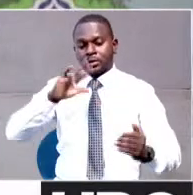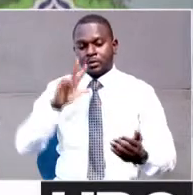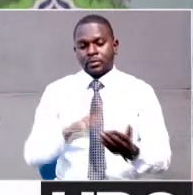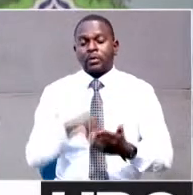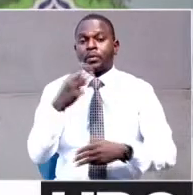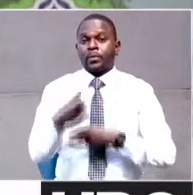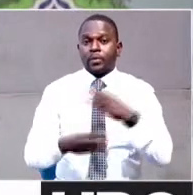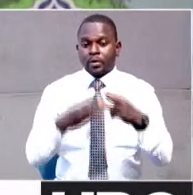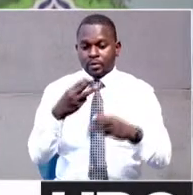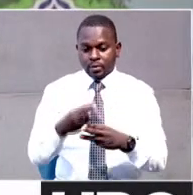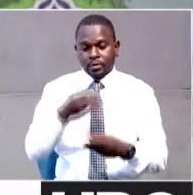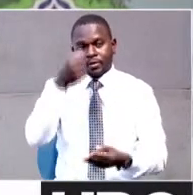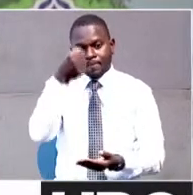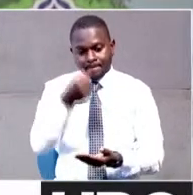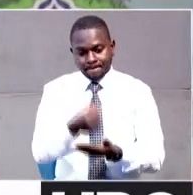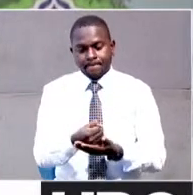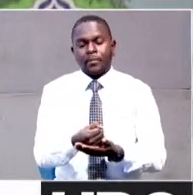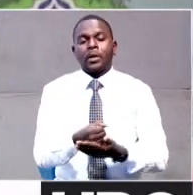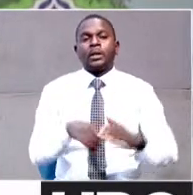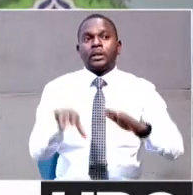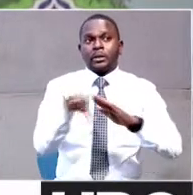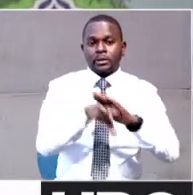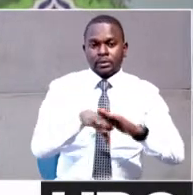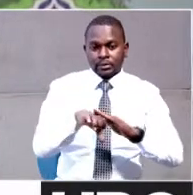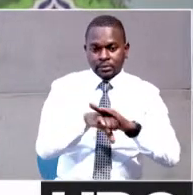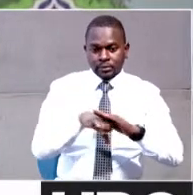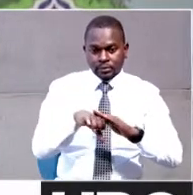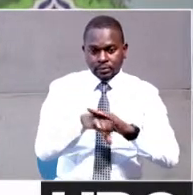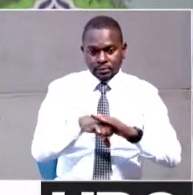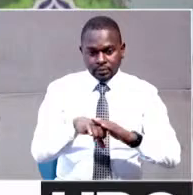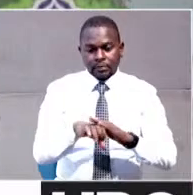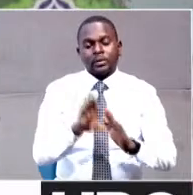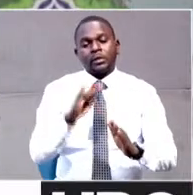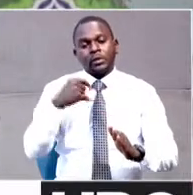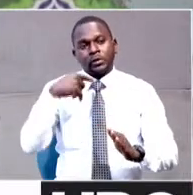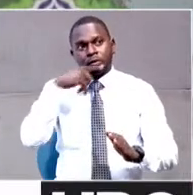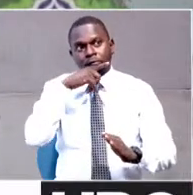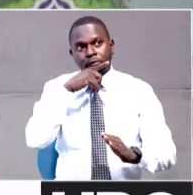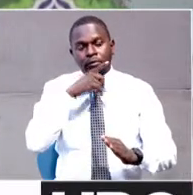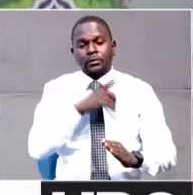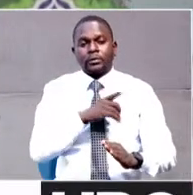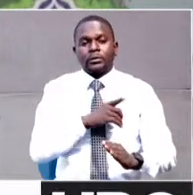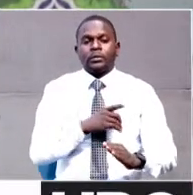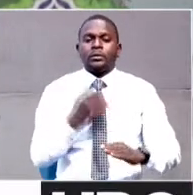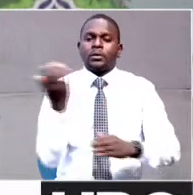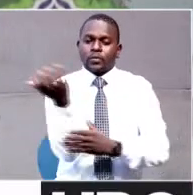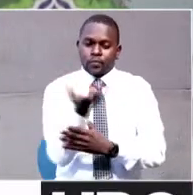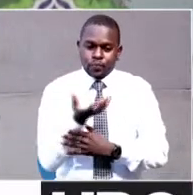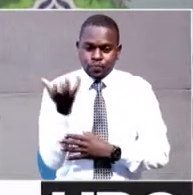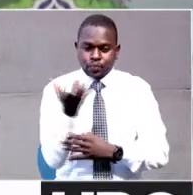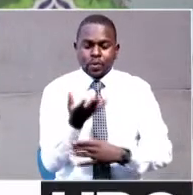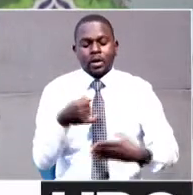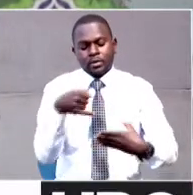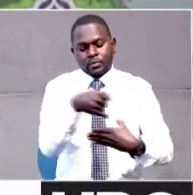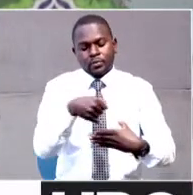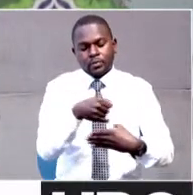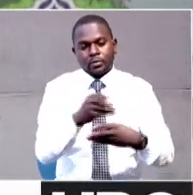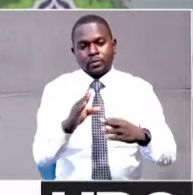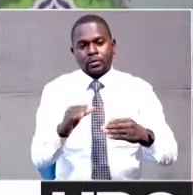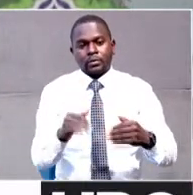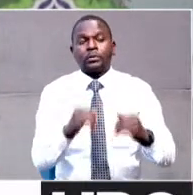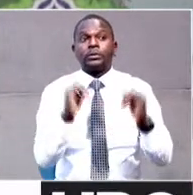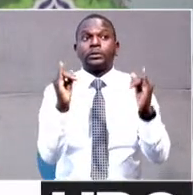World Bank by all environmental of all environmental and social safeguard studies, including those of